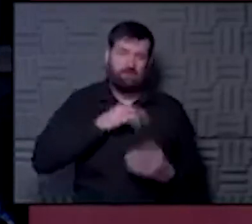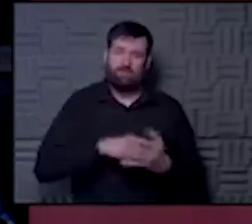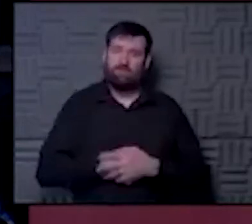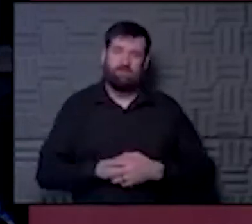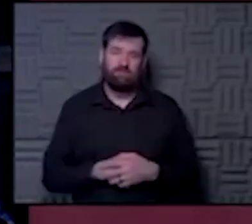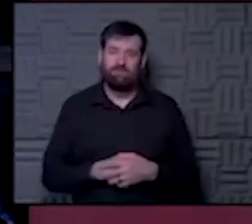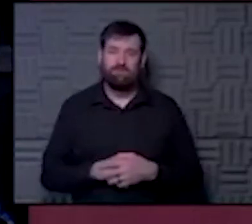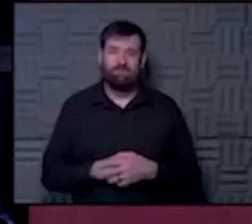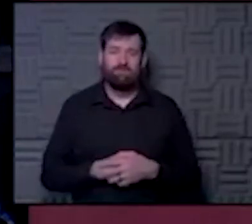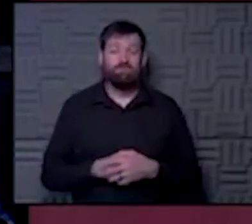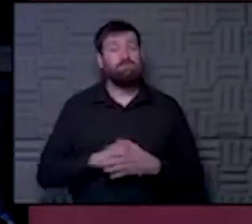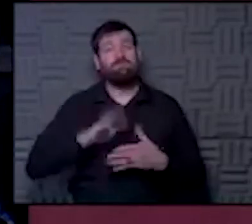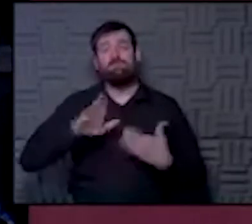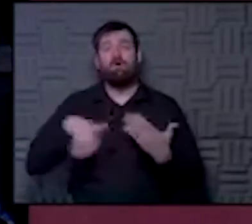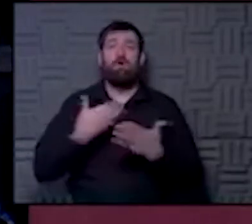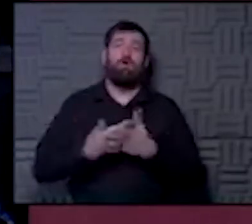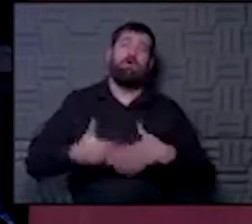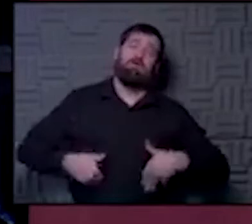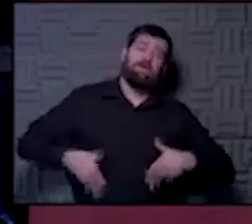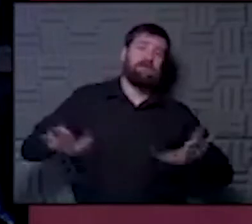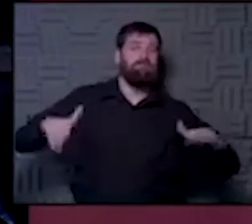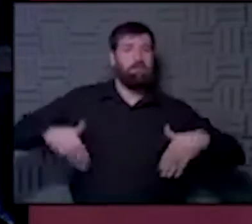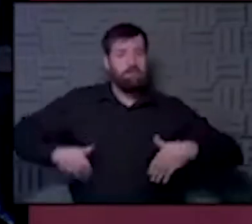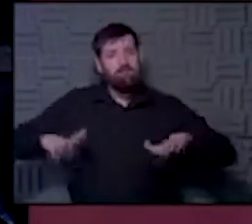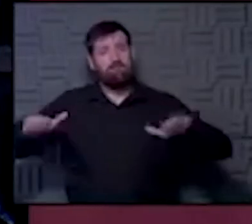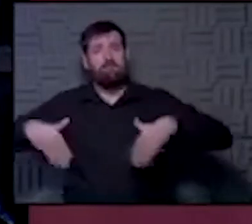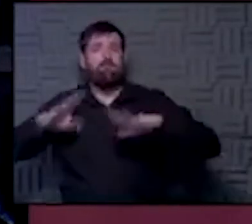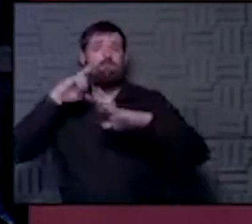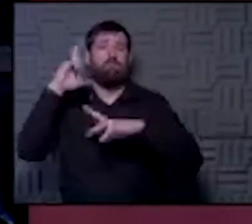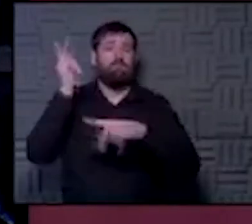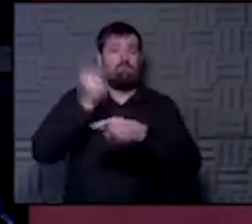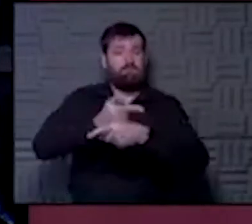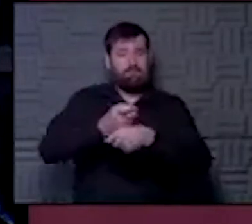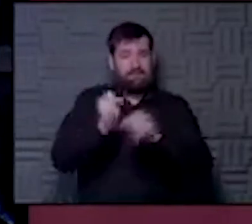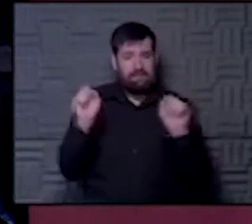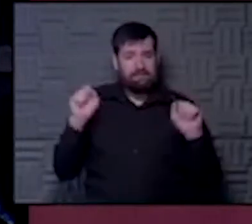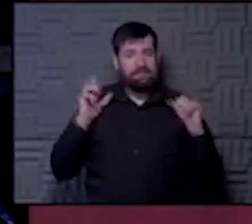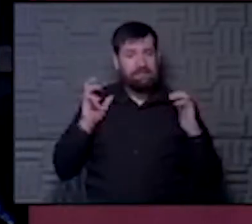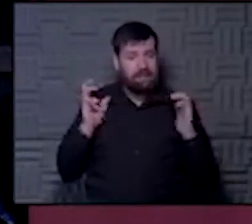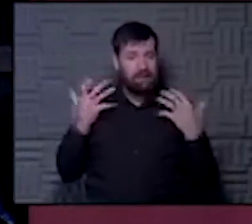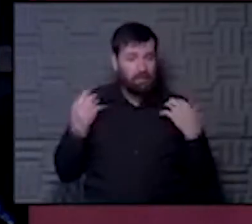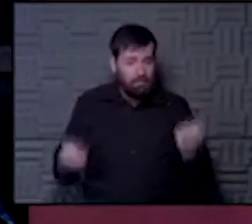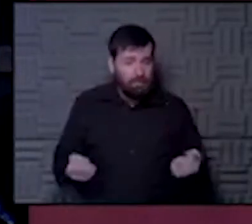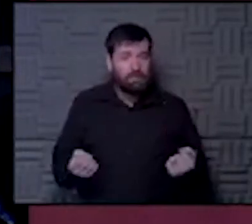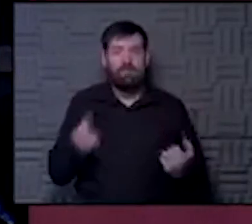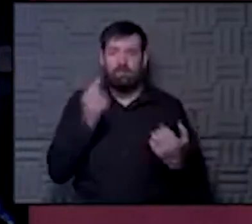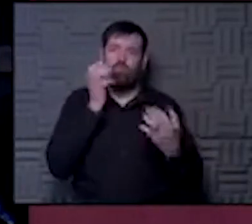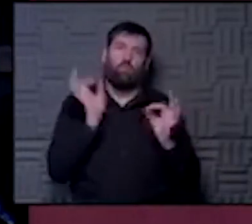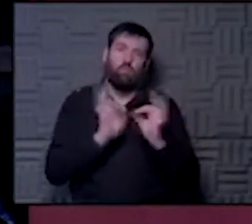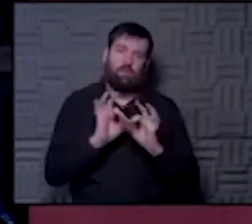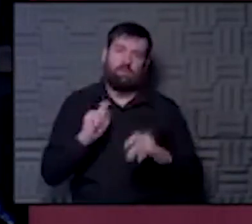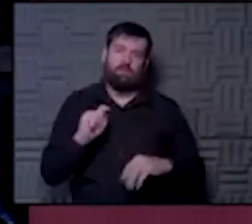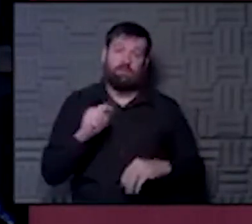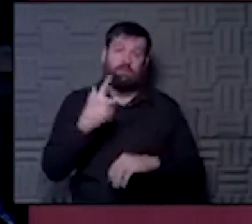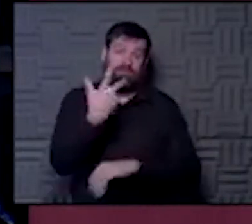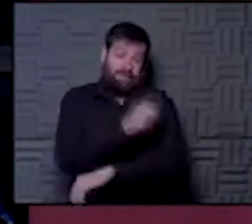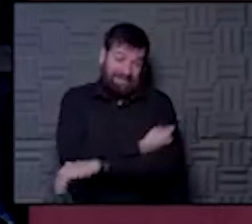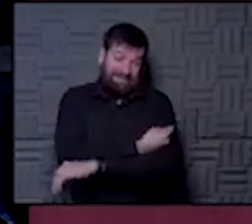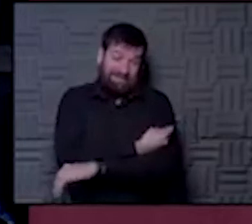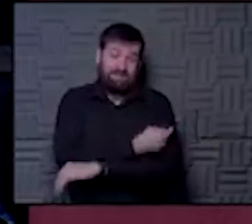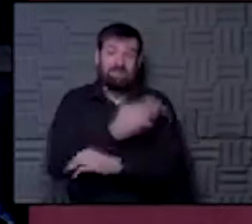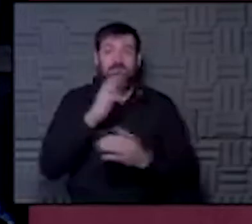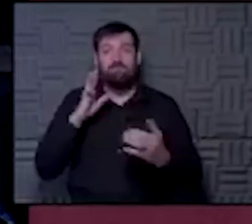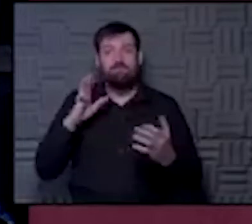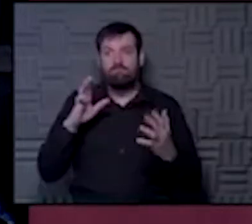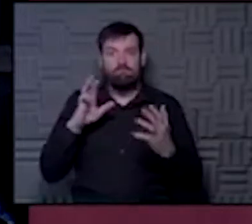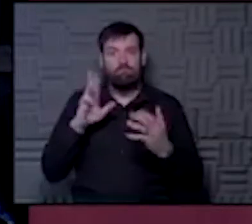corner. So all the sacrifices you've made to stay healthy will have been worth it, because once you get vaccinated, your odds of getting this disease or getting